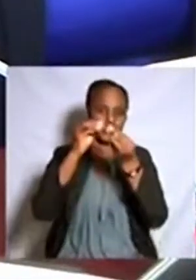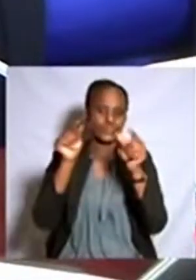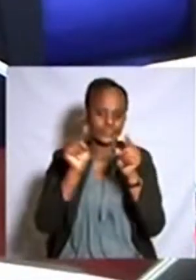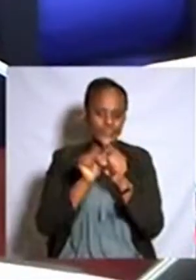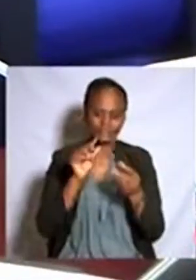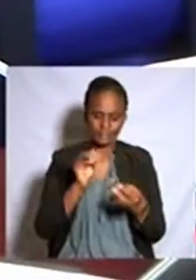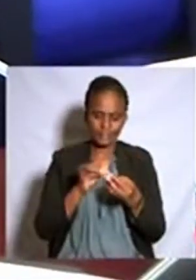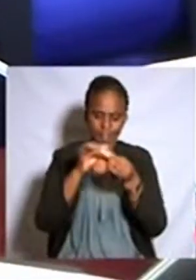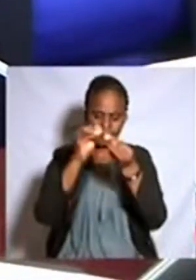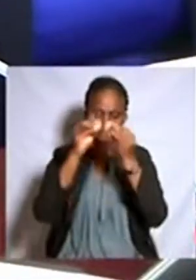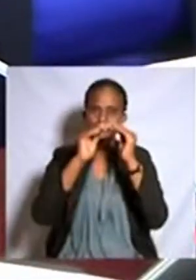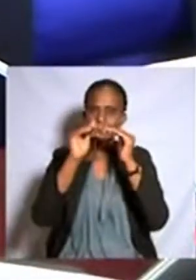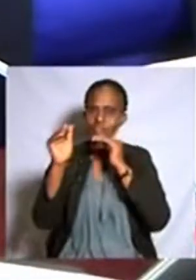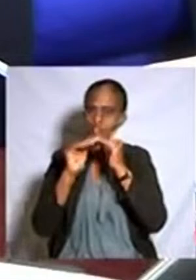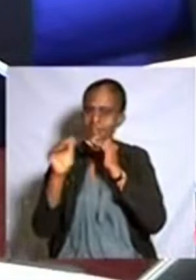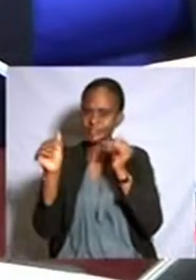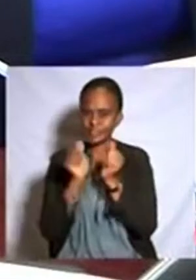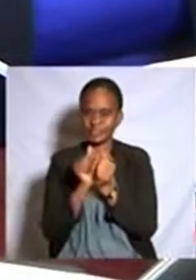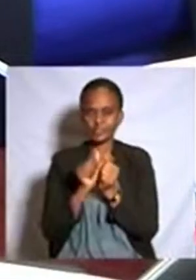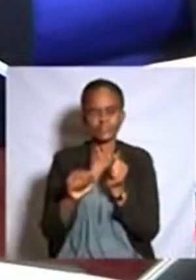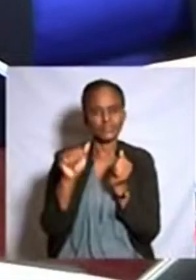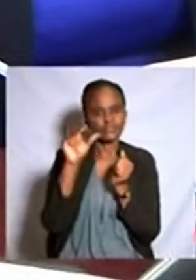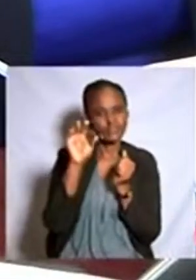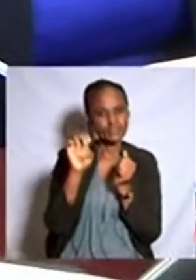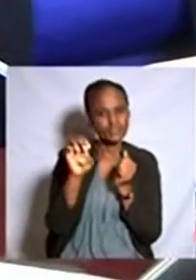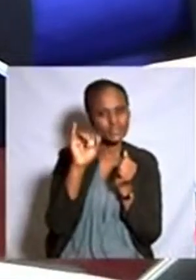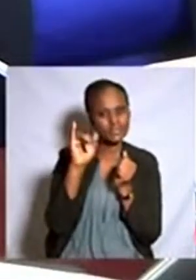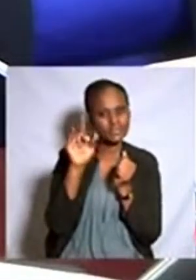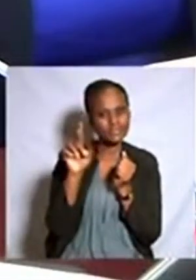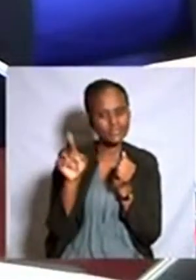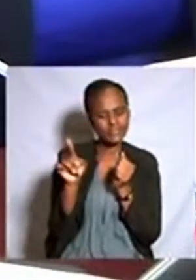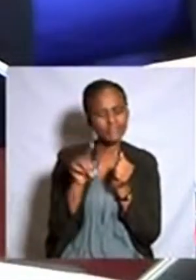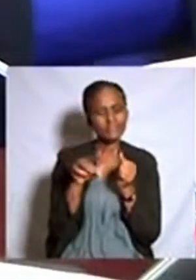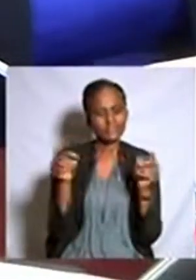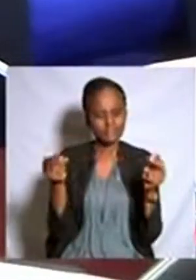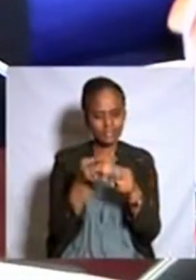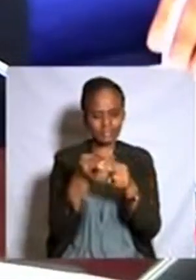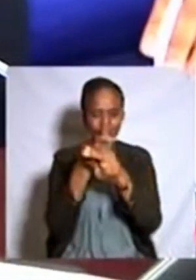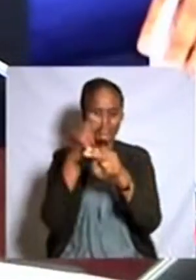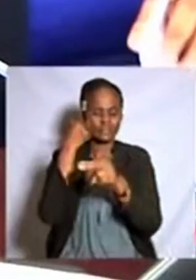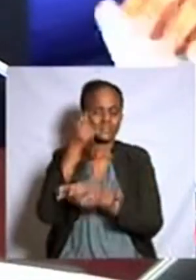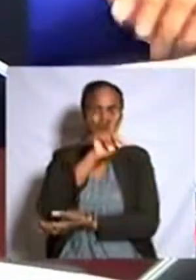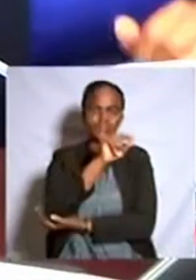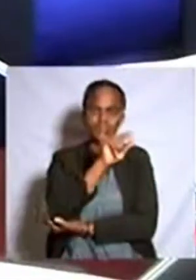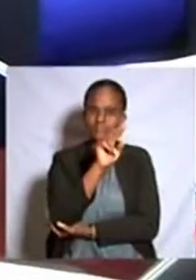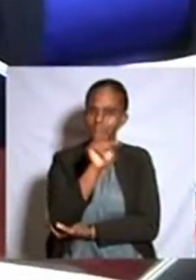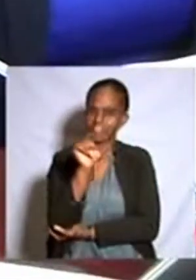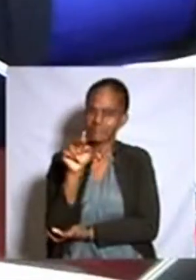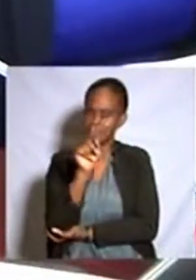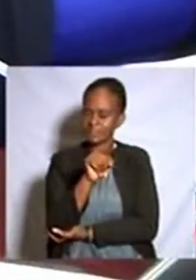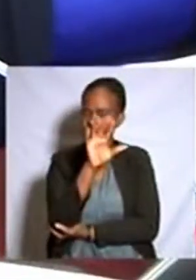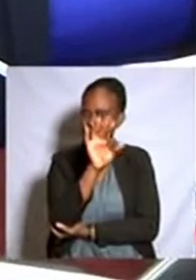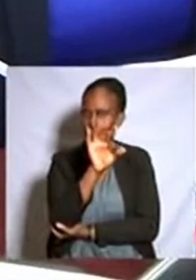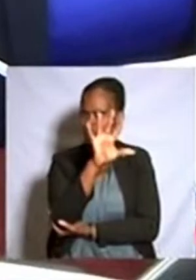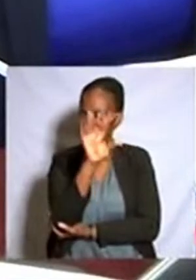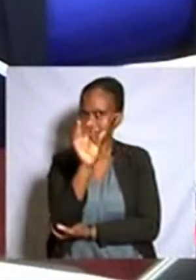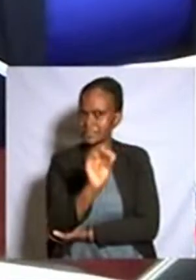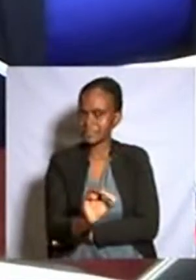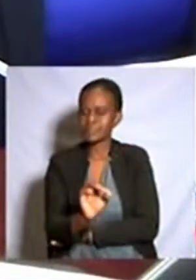the total equity, and the gearing ratio is calculated for 2022 is